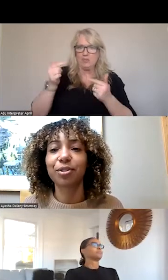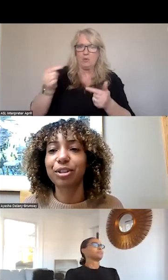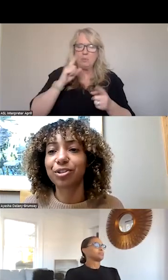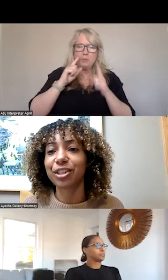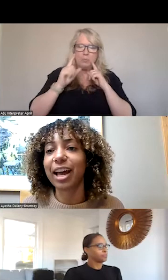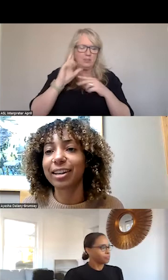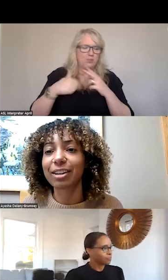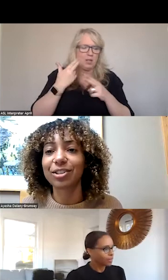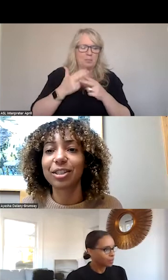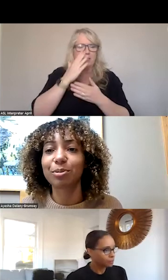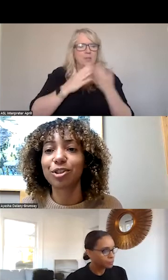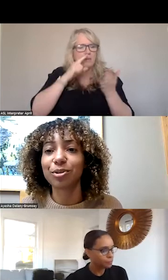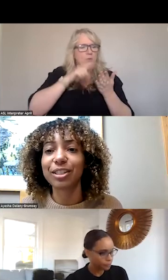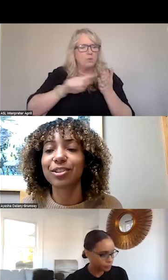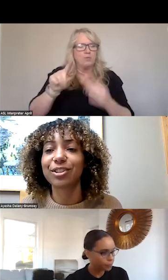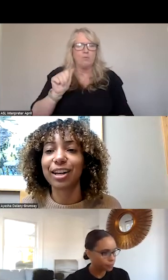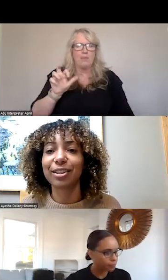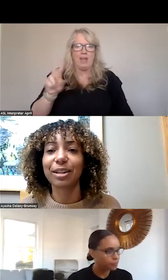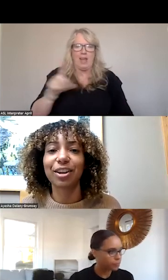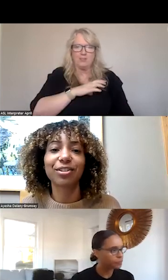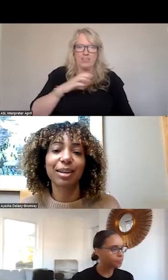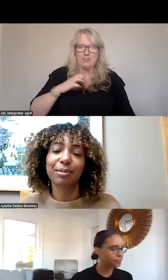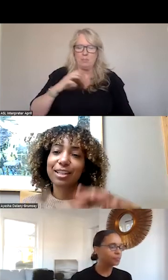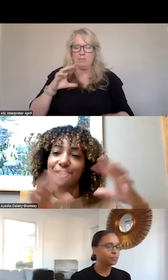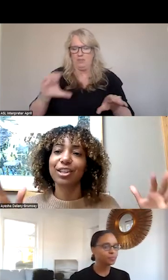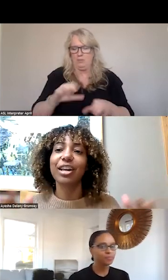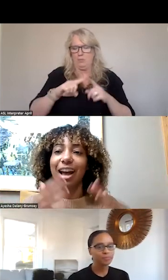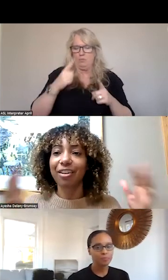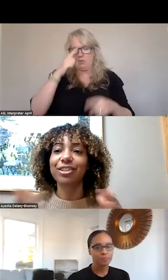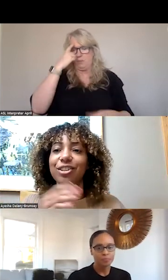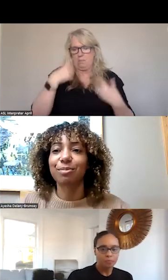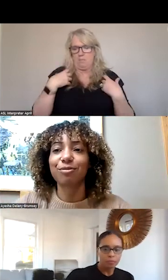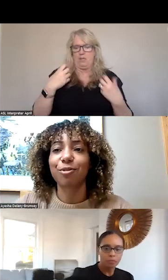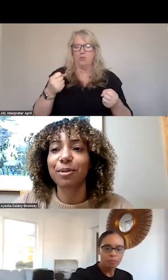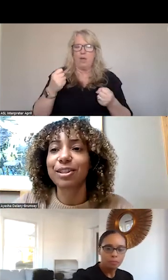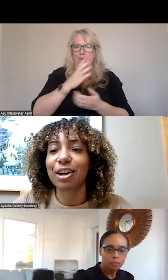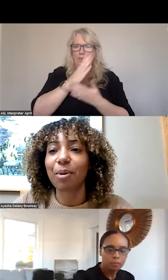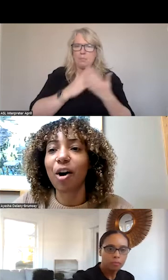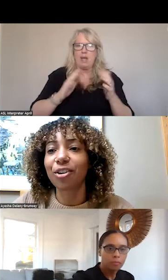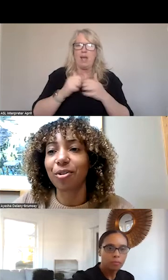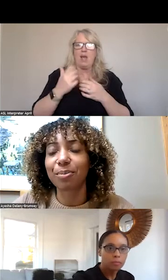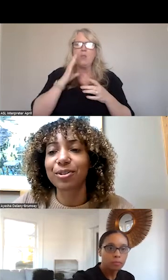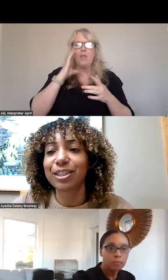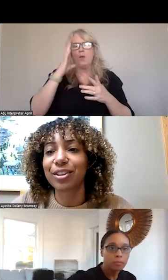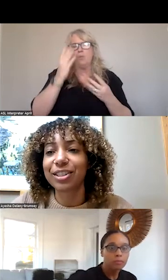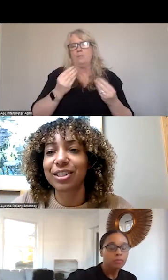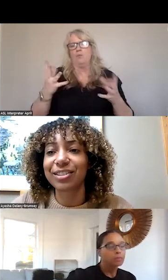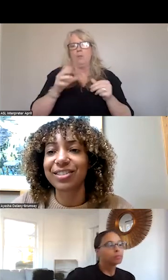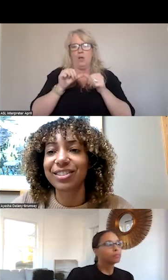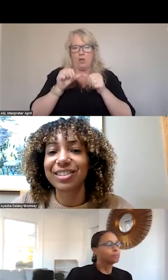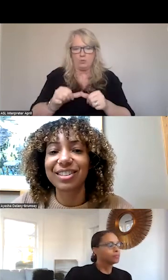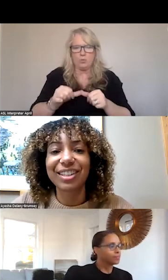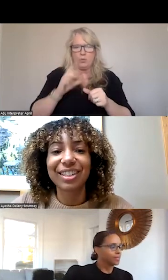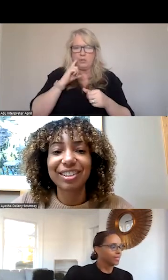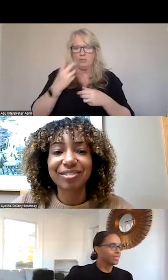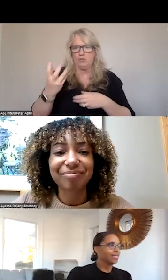about some of the research that the Ad Council has been doing to understand the mental health segmentation and how that's going to be informing this ongoing multi-year initiative.